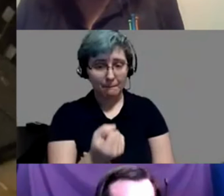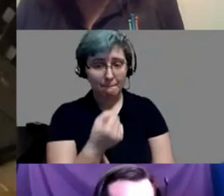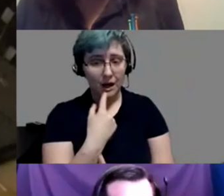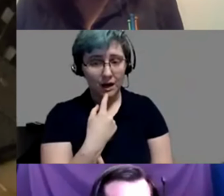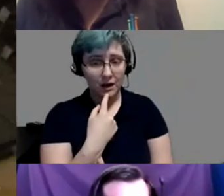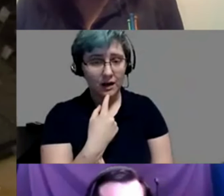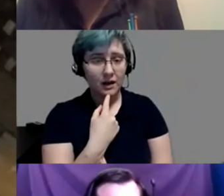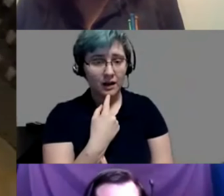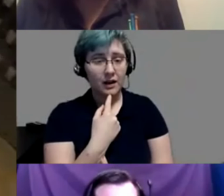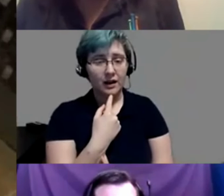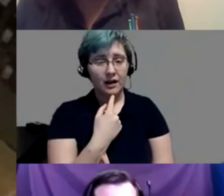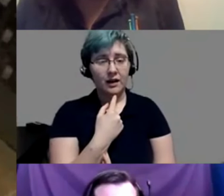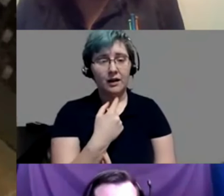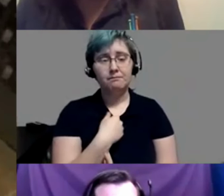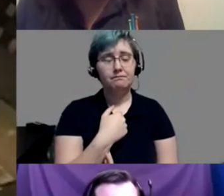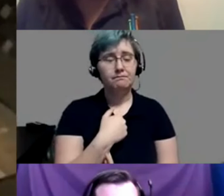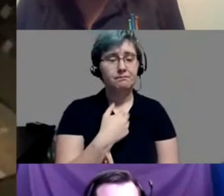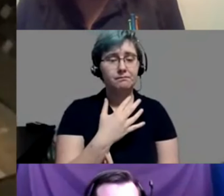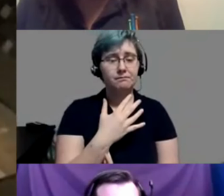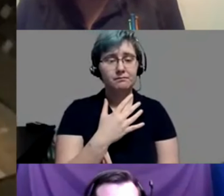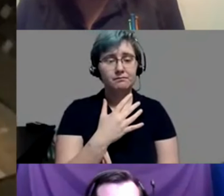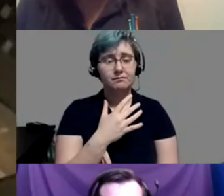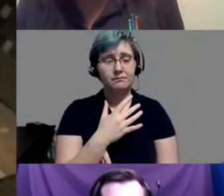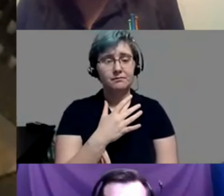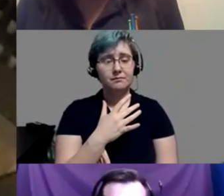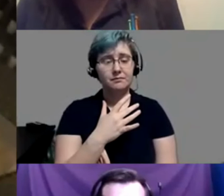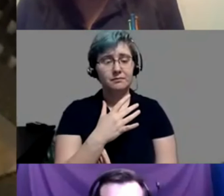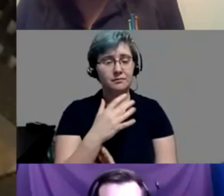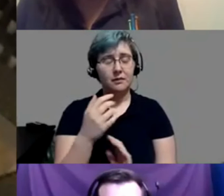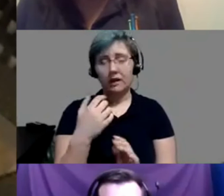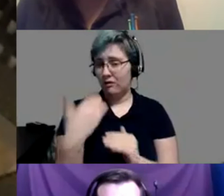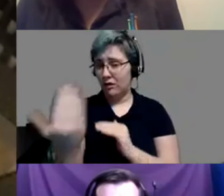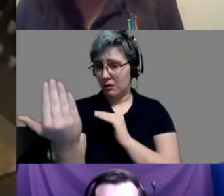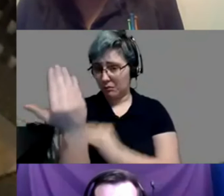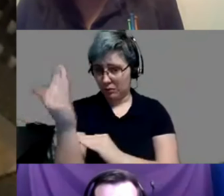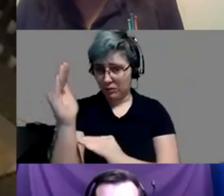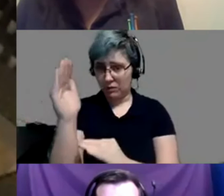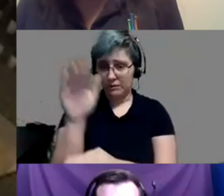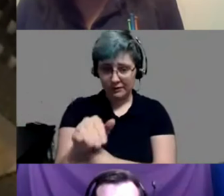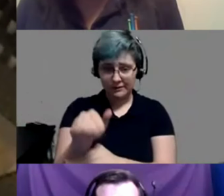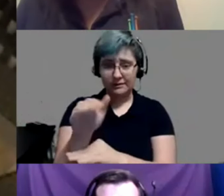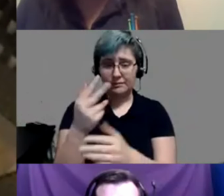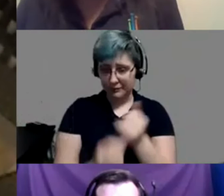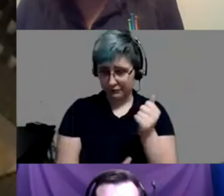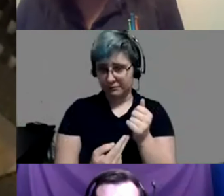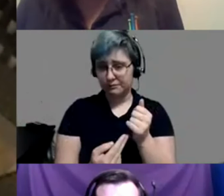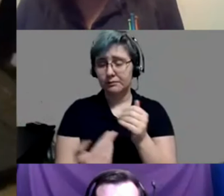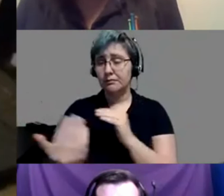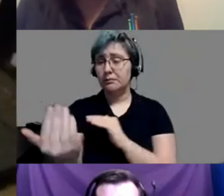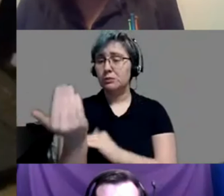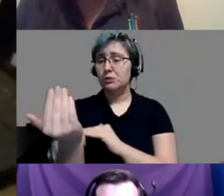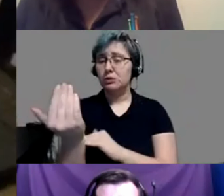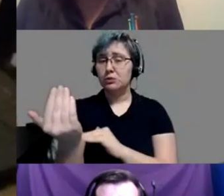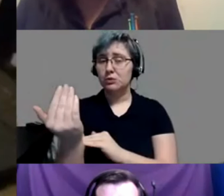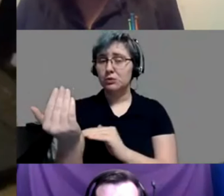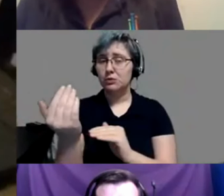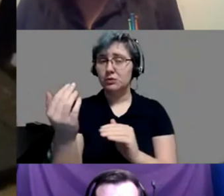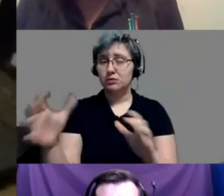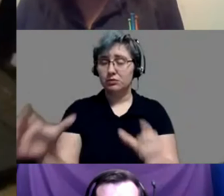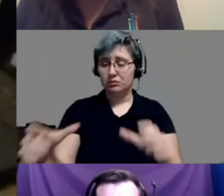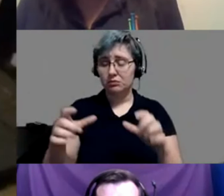I take them morning and night. In the morning I would get it. I would take the box out,